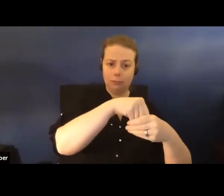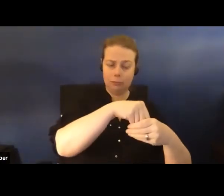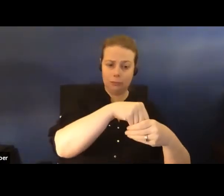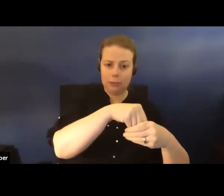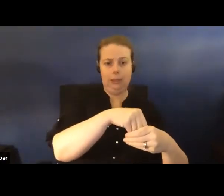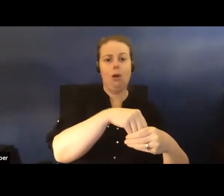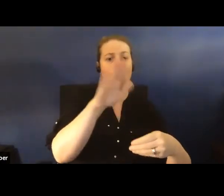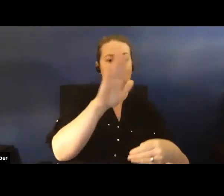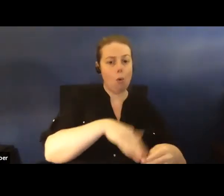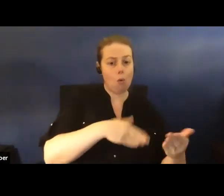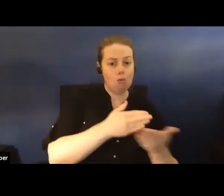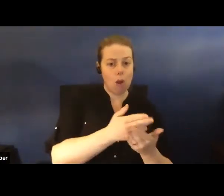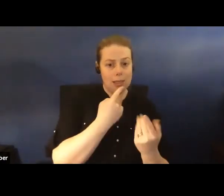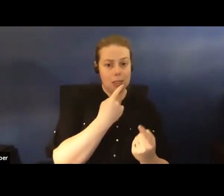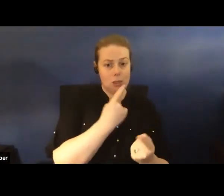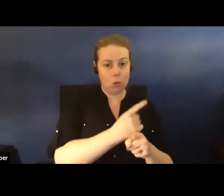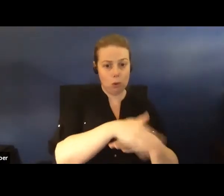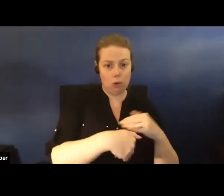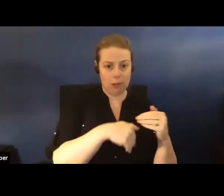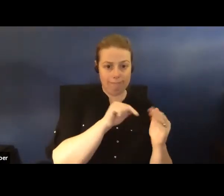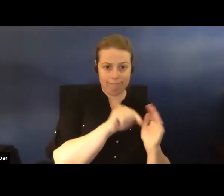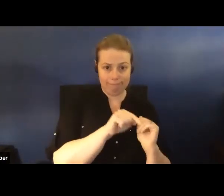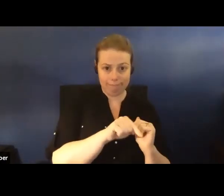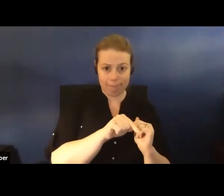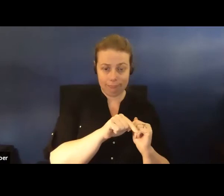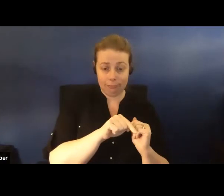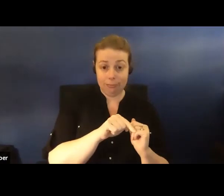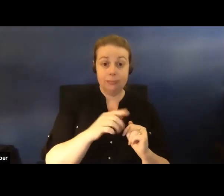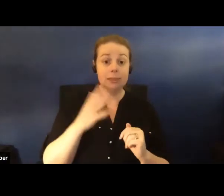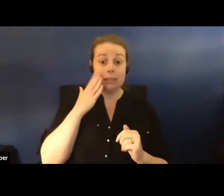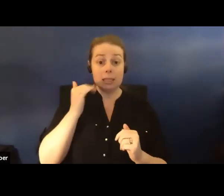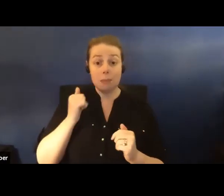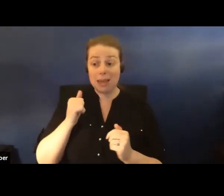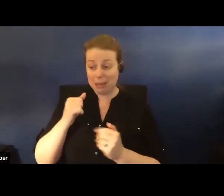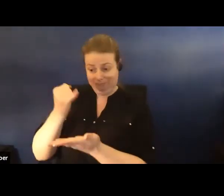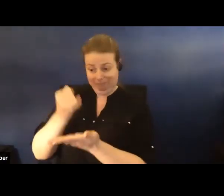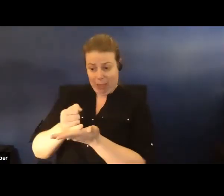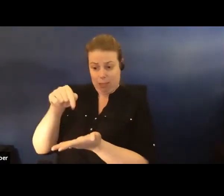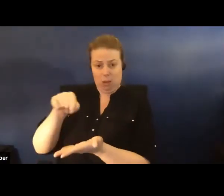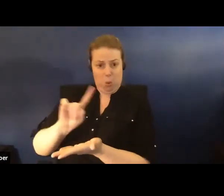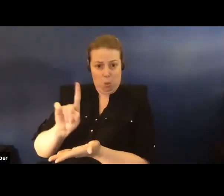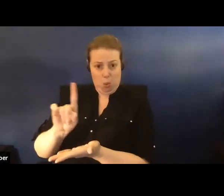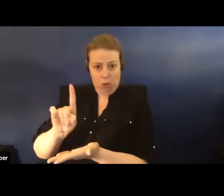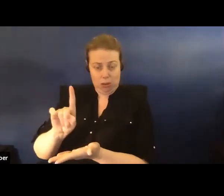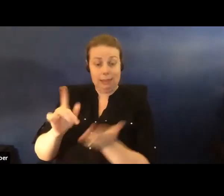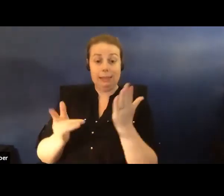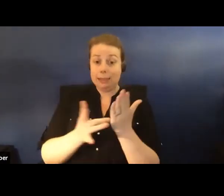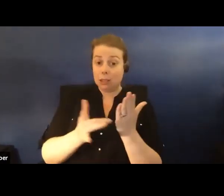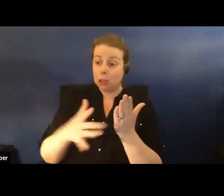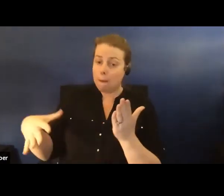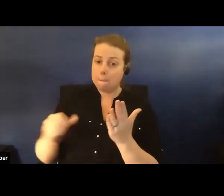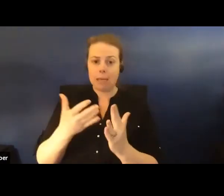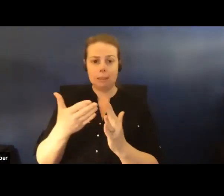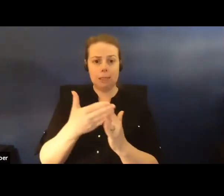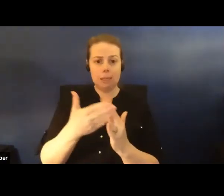It prohibits discrimination on the basis of impairment. So all technology needs to be accessible to people